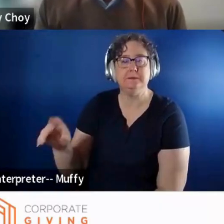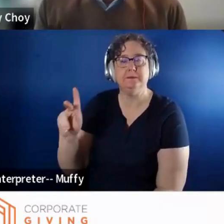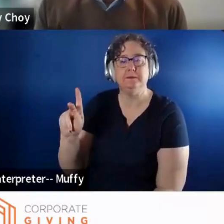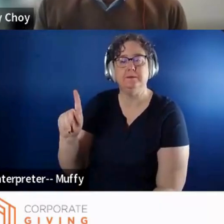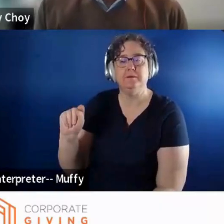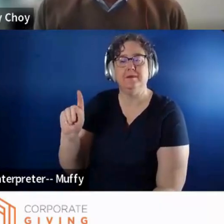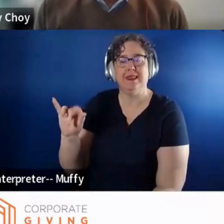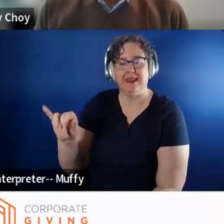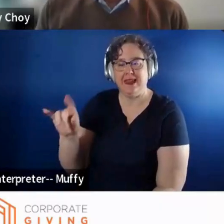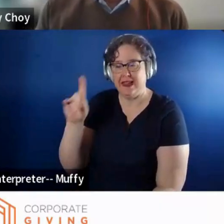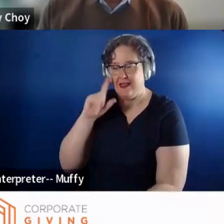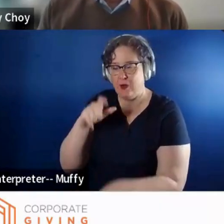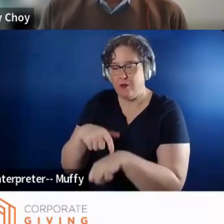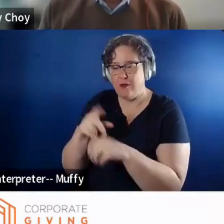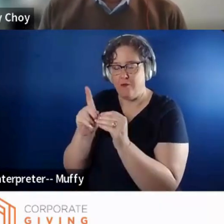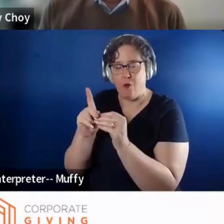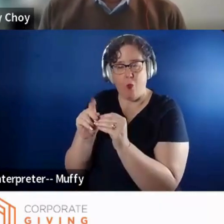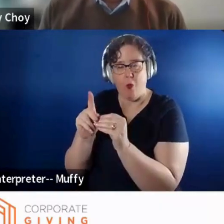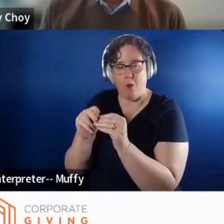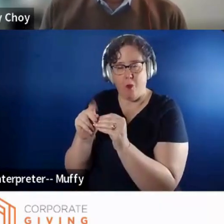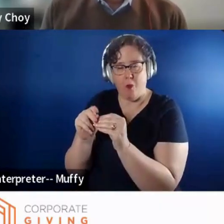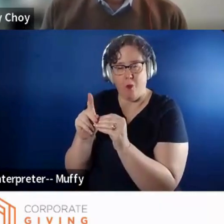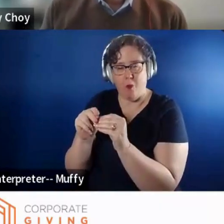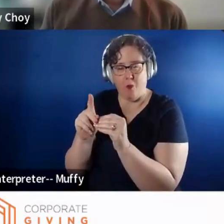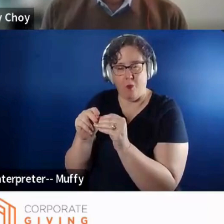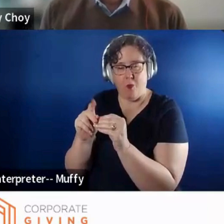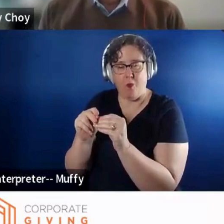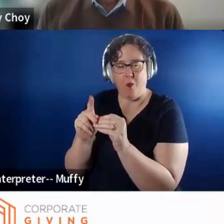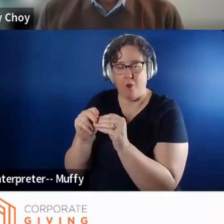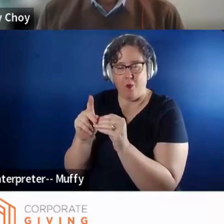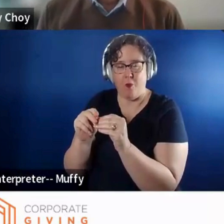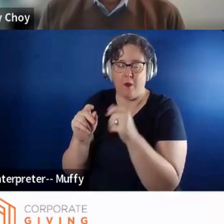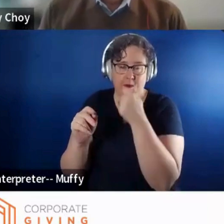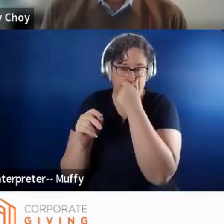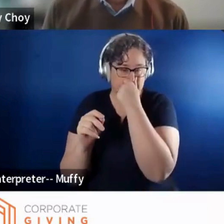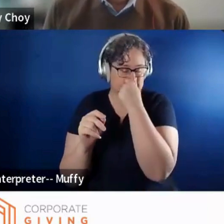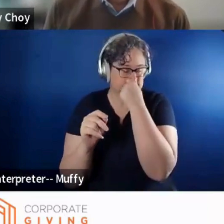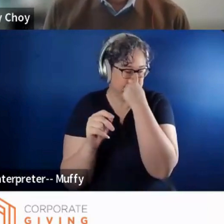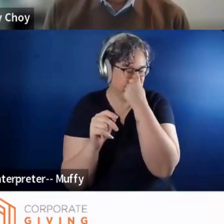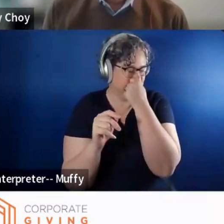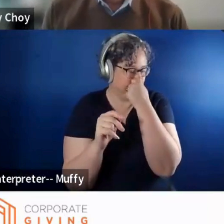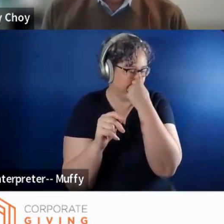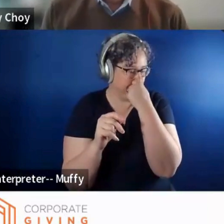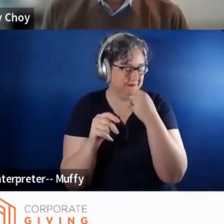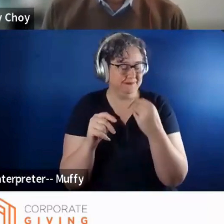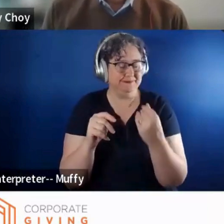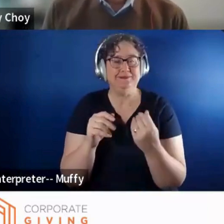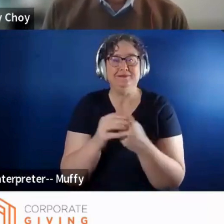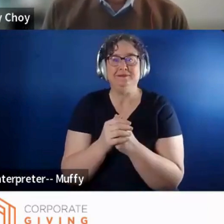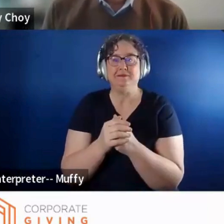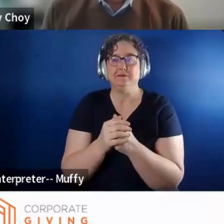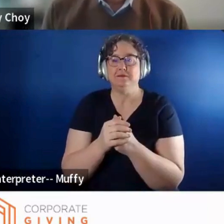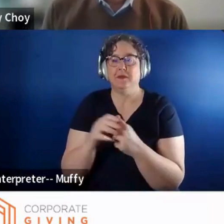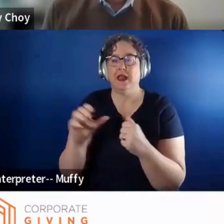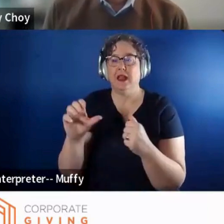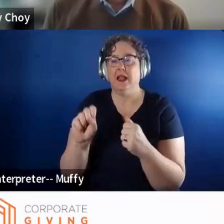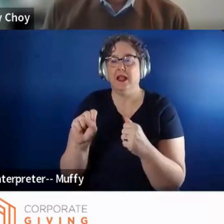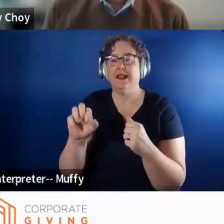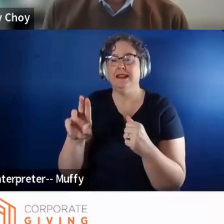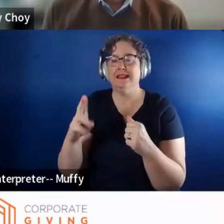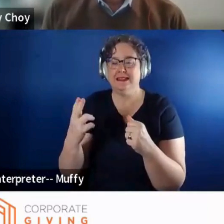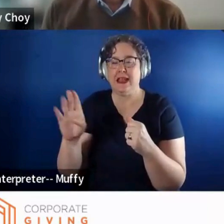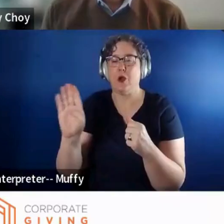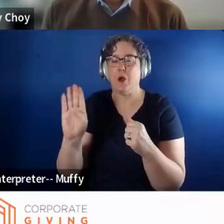Let's go ahead. I think we have time for one more question, and I want to pose this question, I think, to Sarah Bednar. It was a